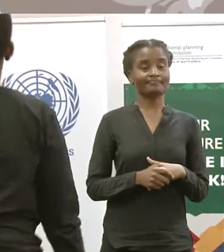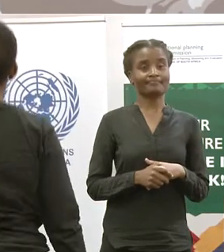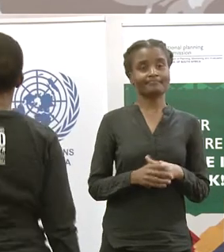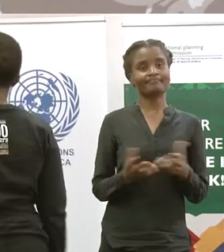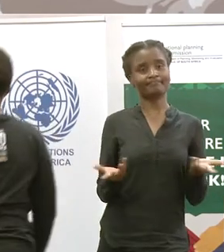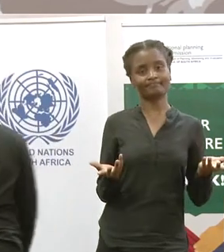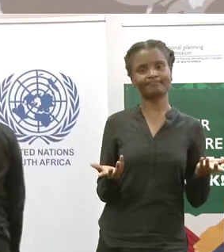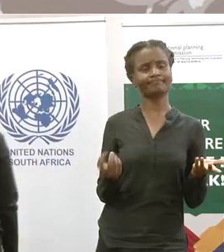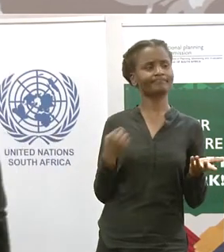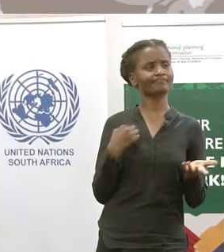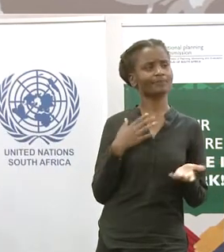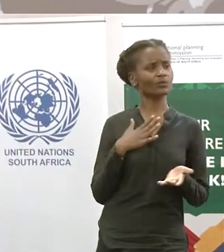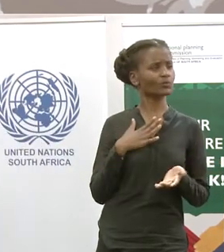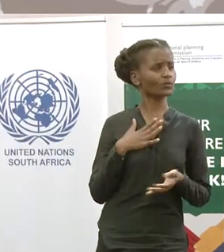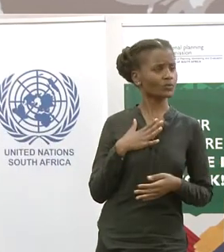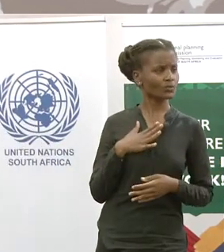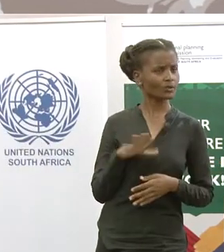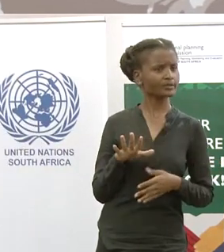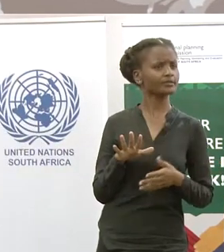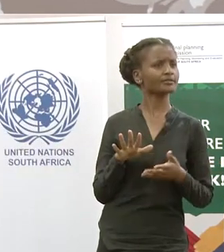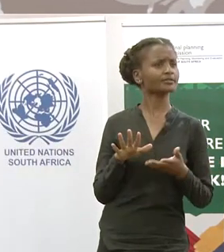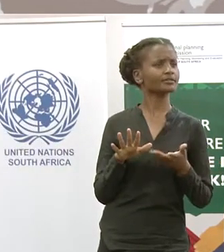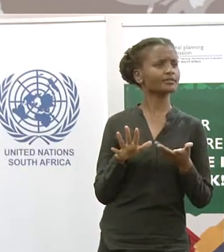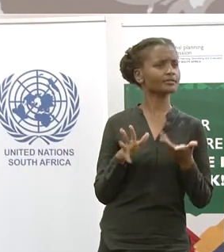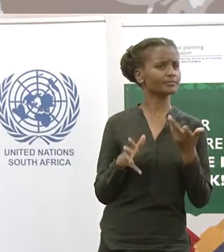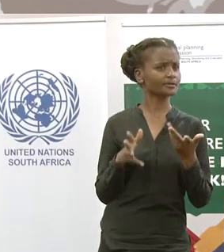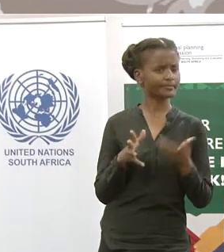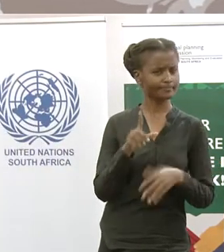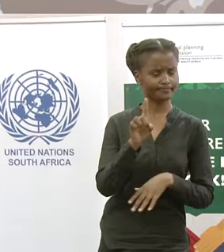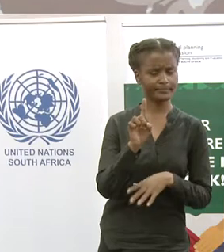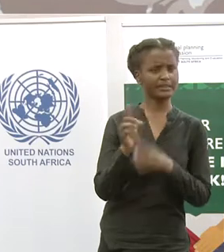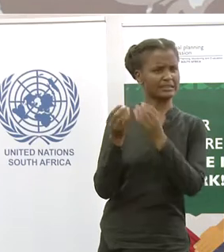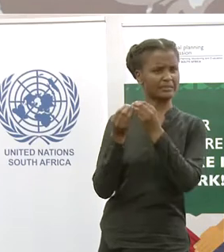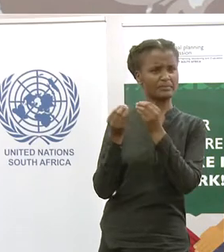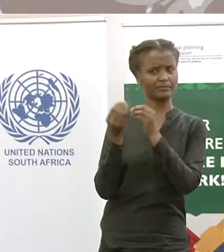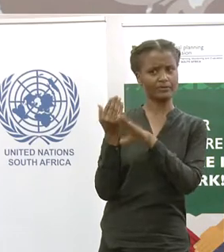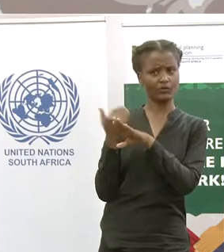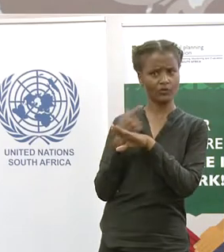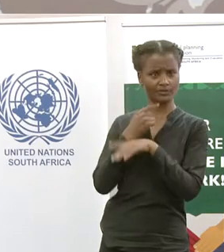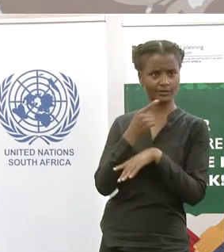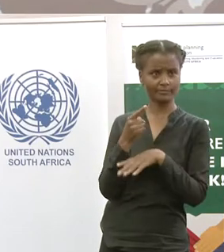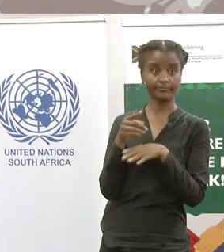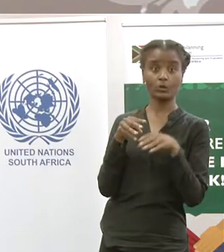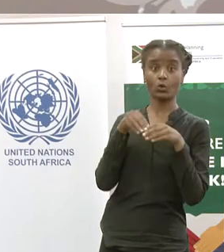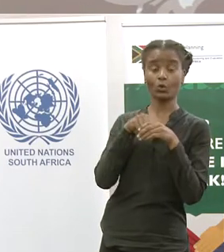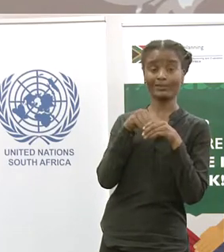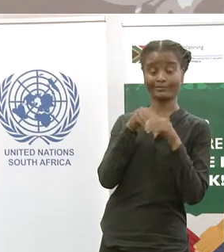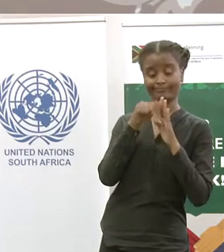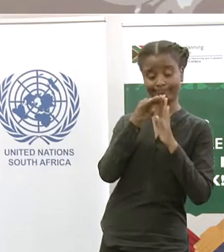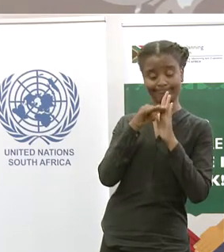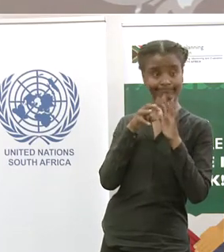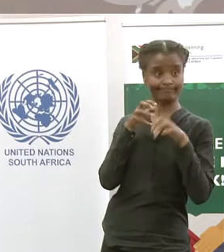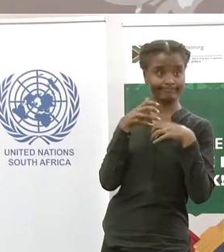I just want to perhaps place something into context from a process point of view in terms